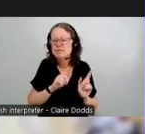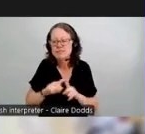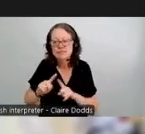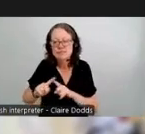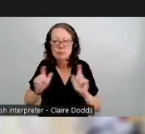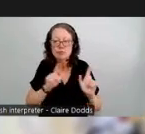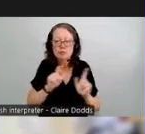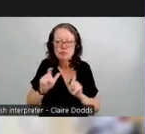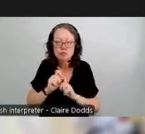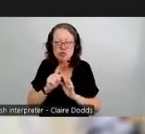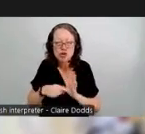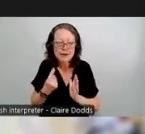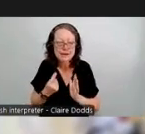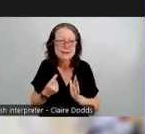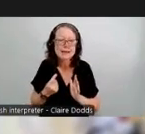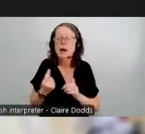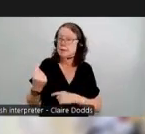huge